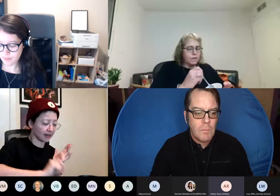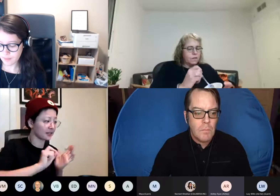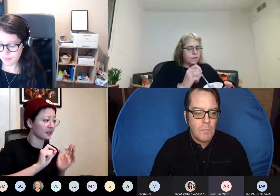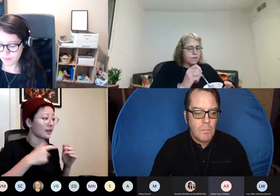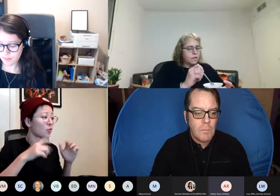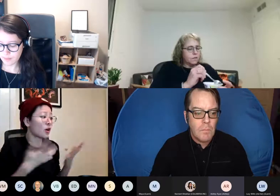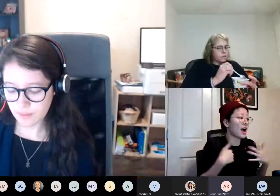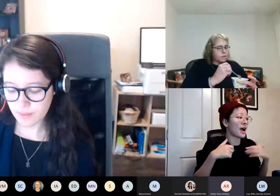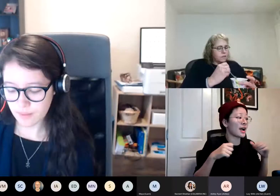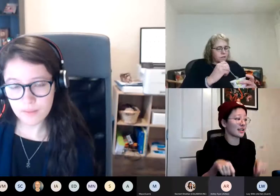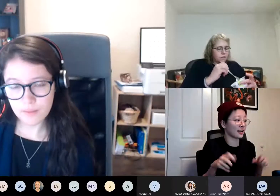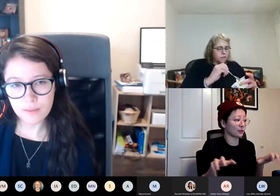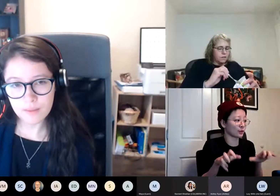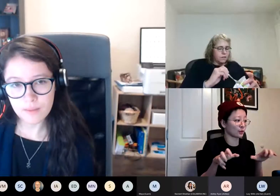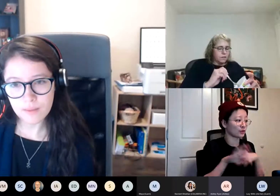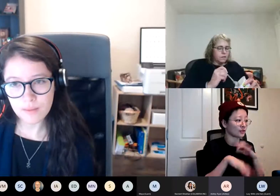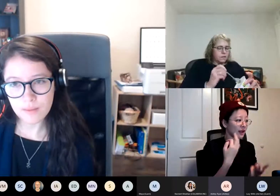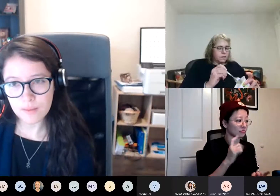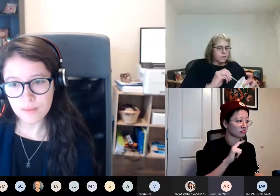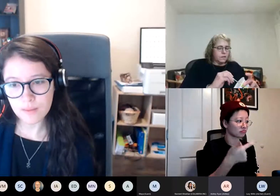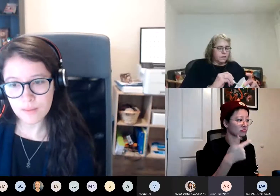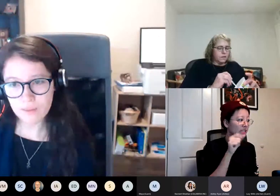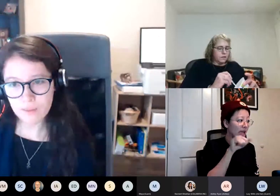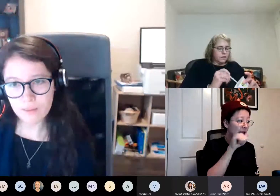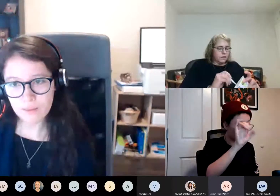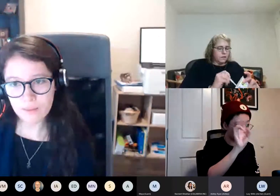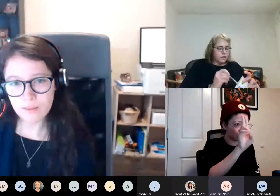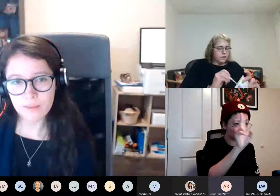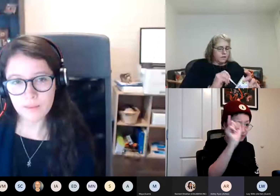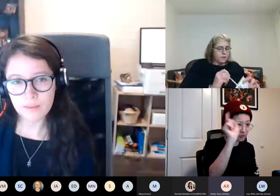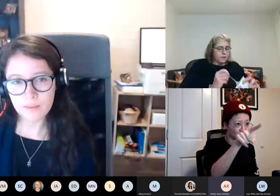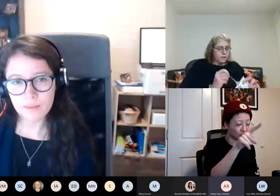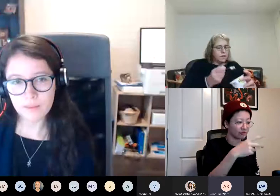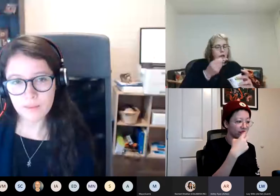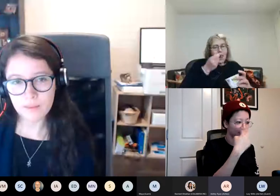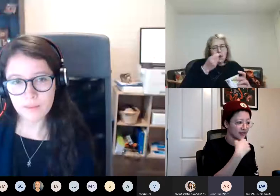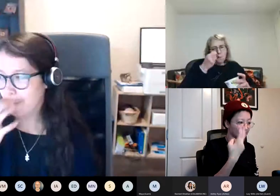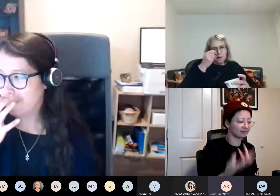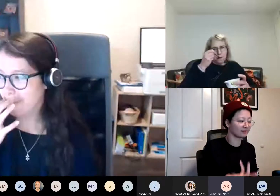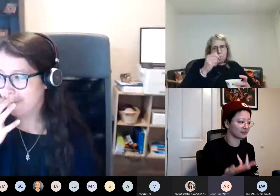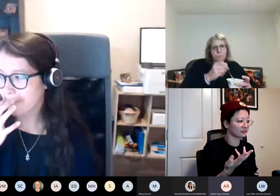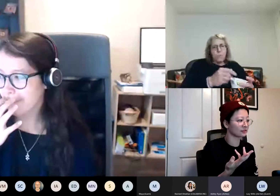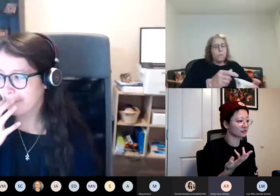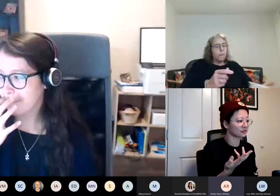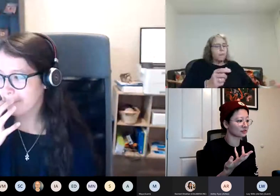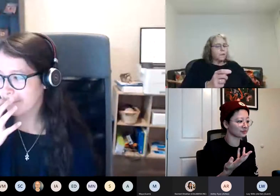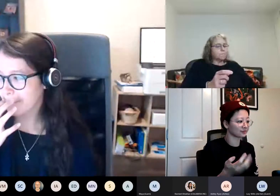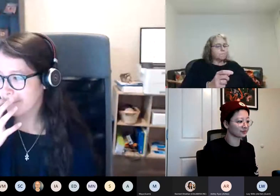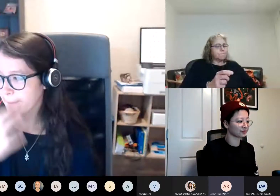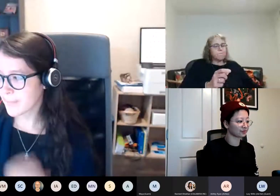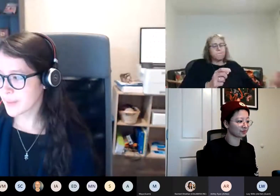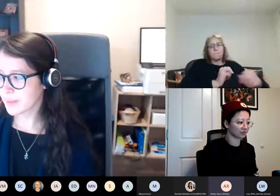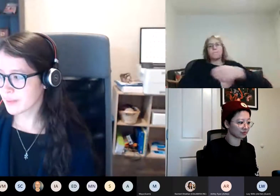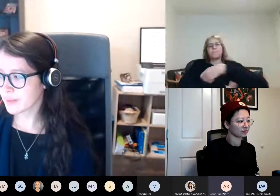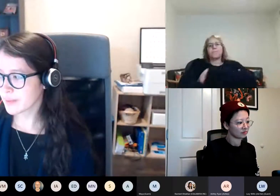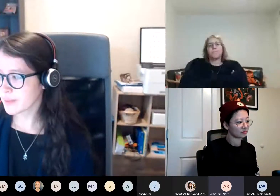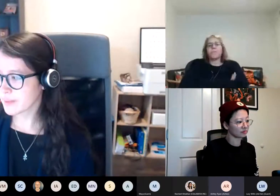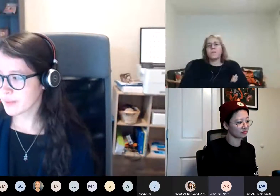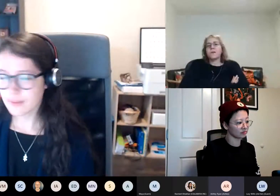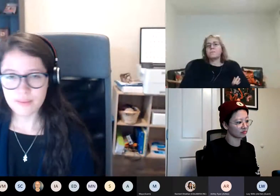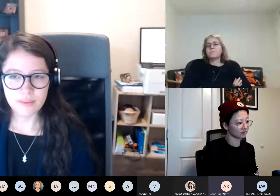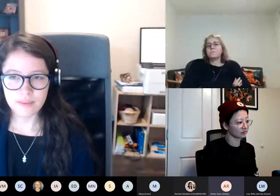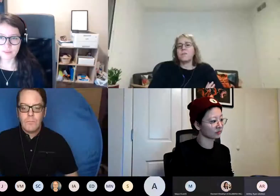shoulders rather than that person taking on the initiative to maybe text or use pen and paper to write.